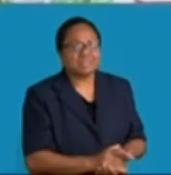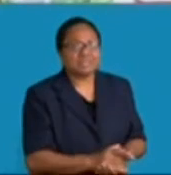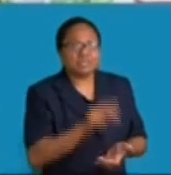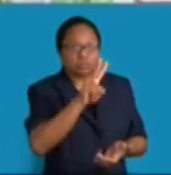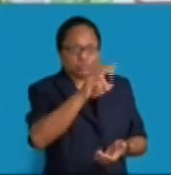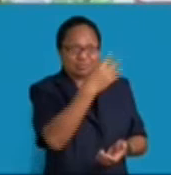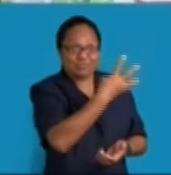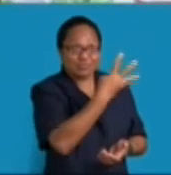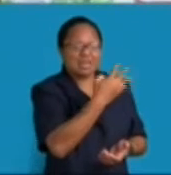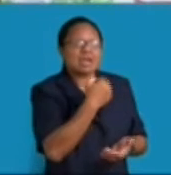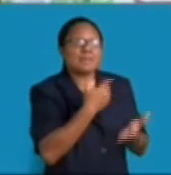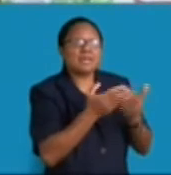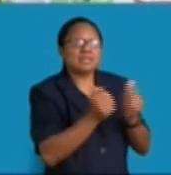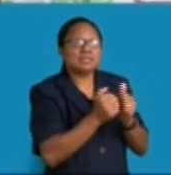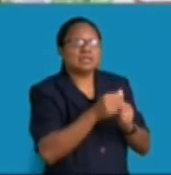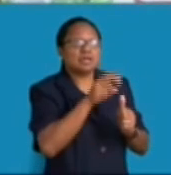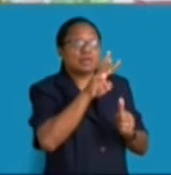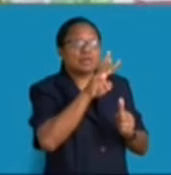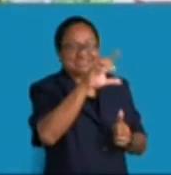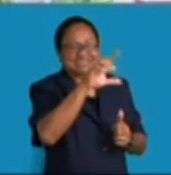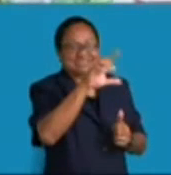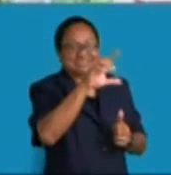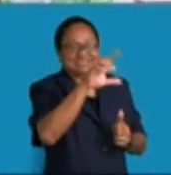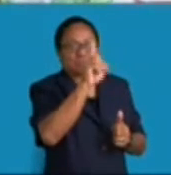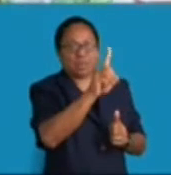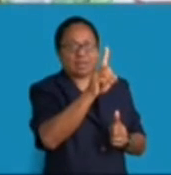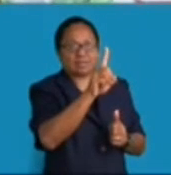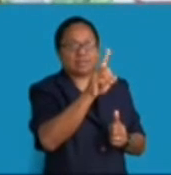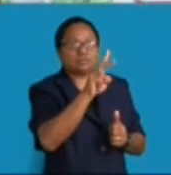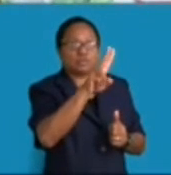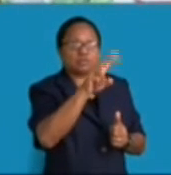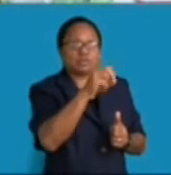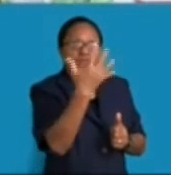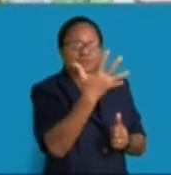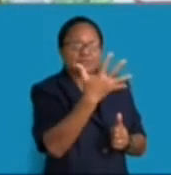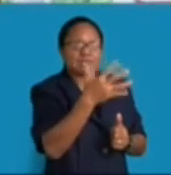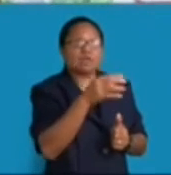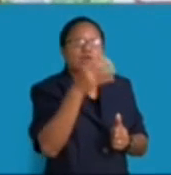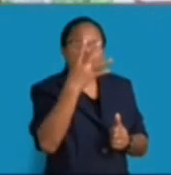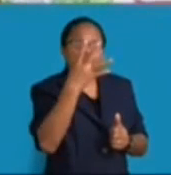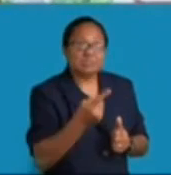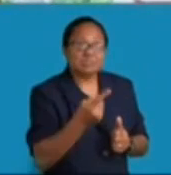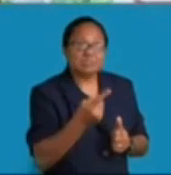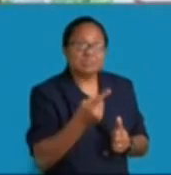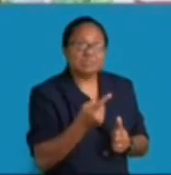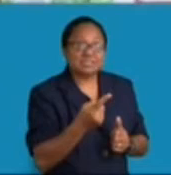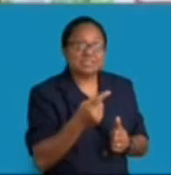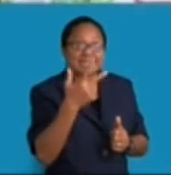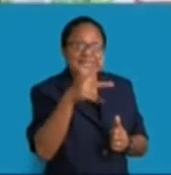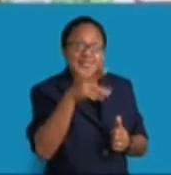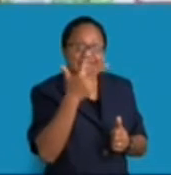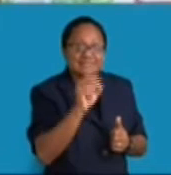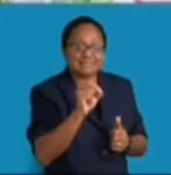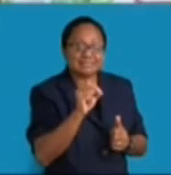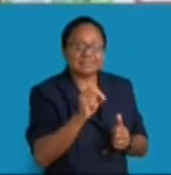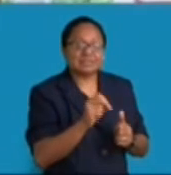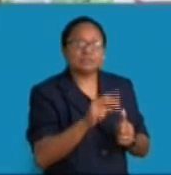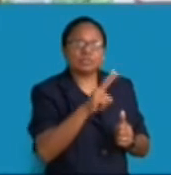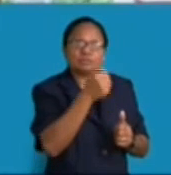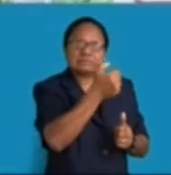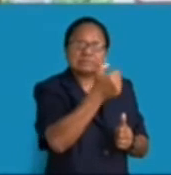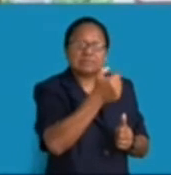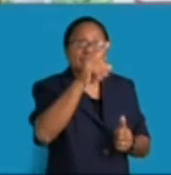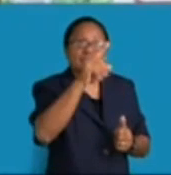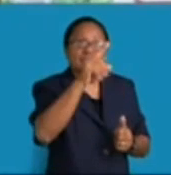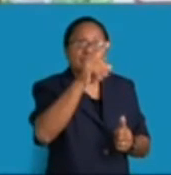2014, 3,061, 2015, 4,880, 2016,